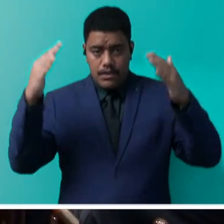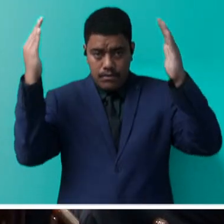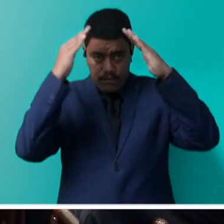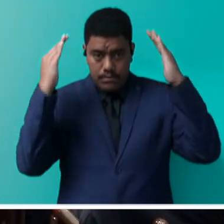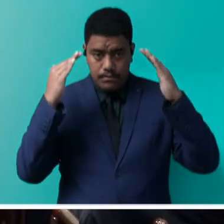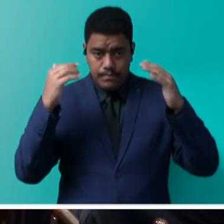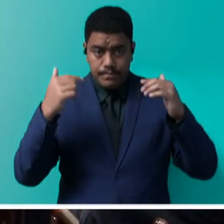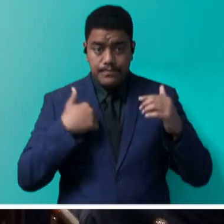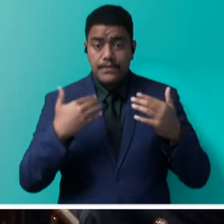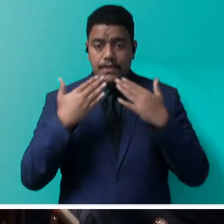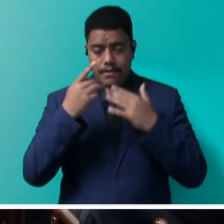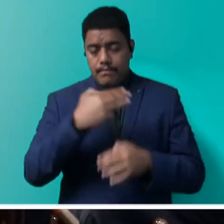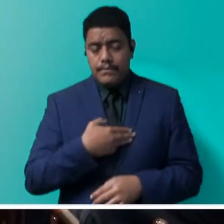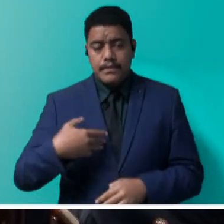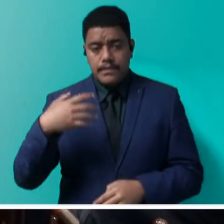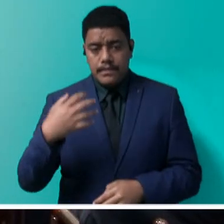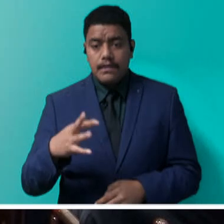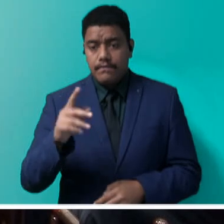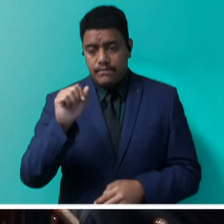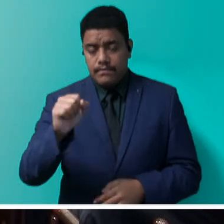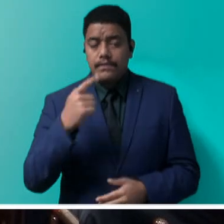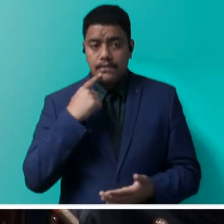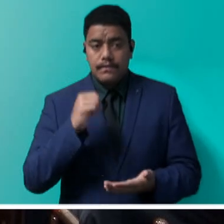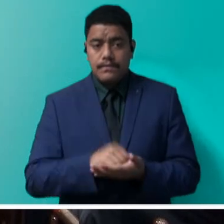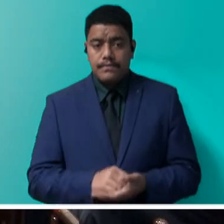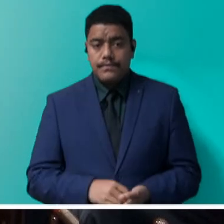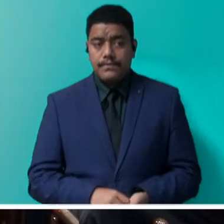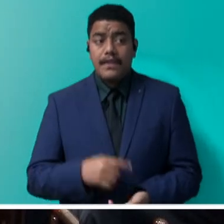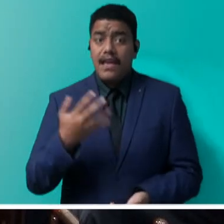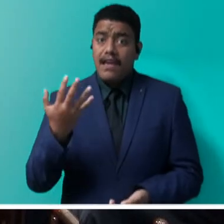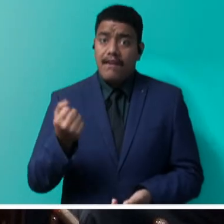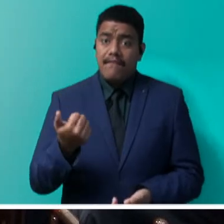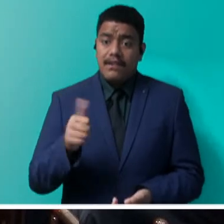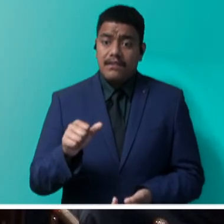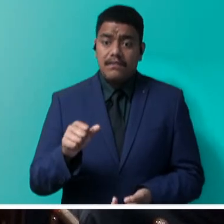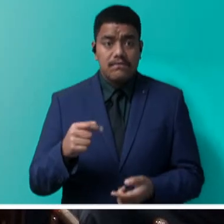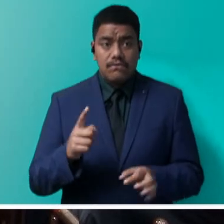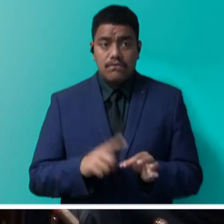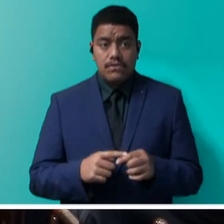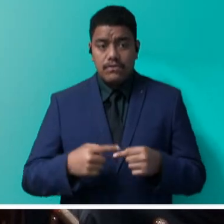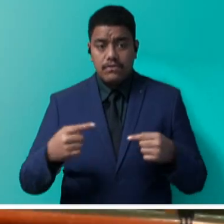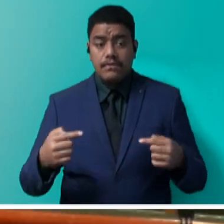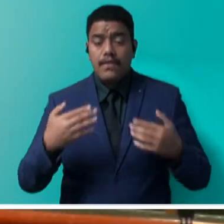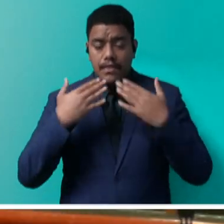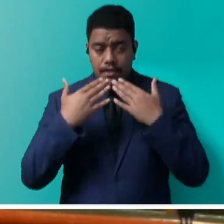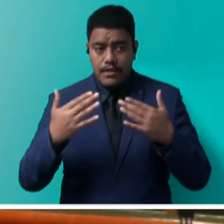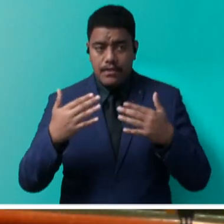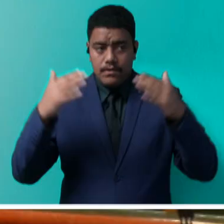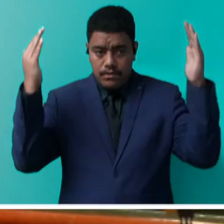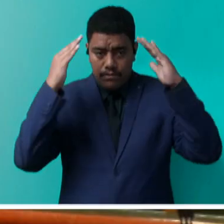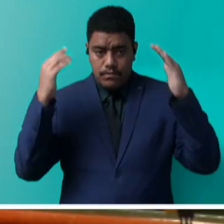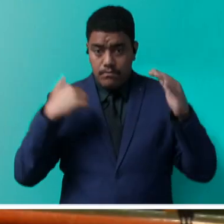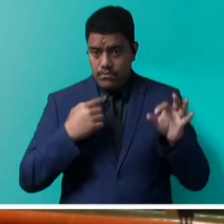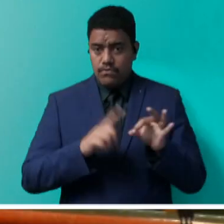I thank the Minister, the Honourable Tunabuna. Are there any supplementary questions, Honourable Manawalu? Thank you, Mr. Speaker, sir.